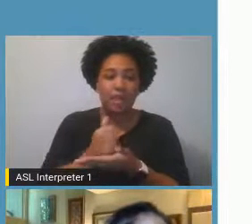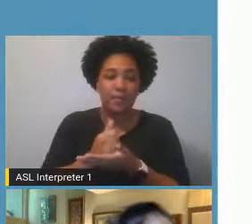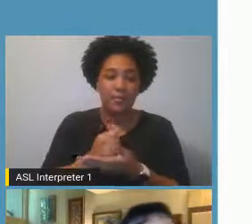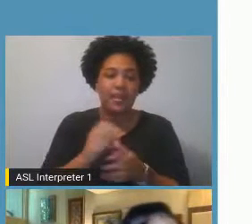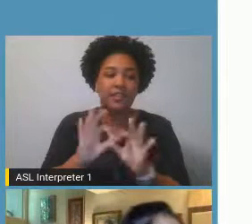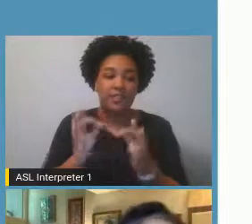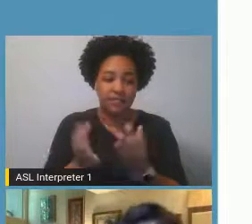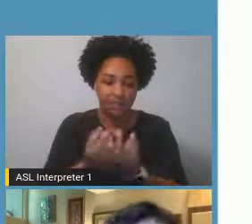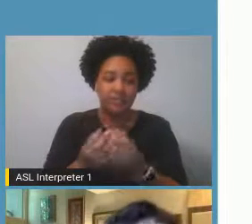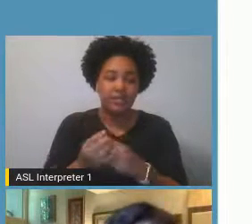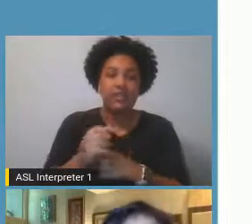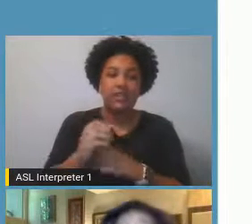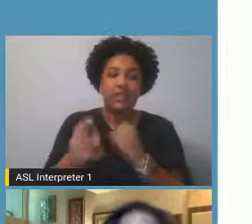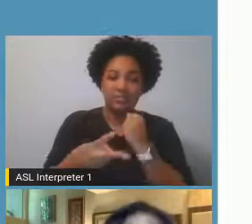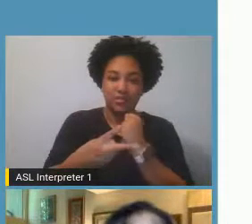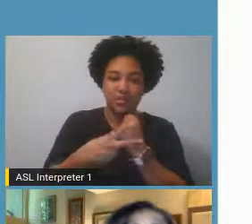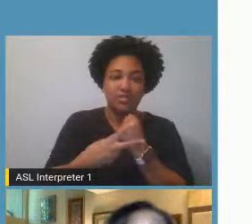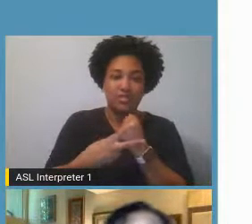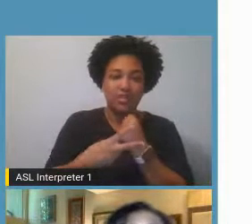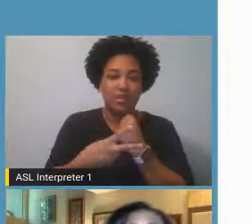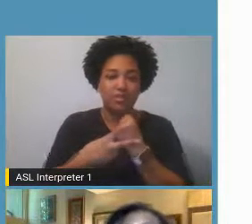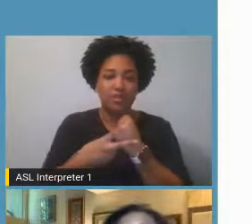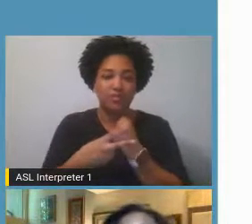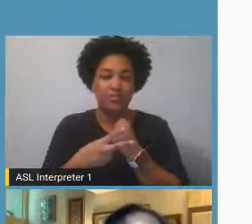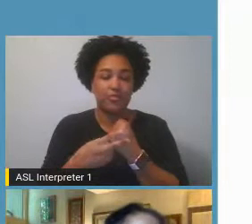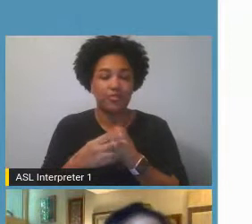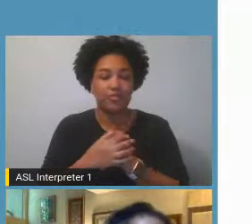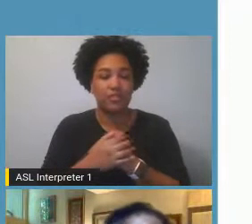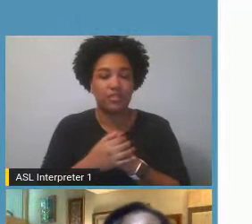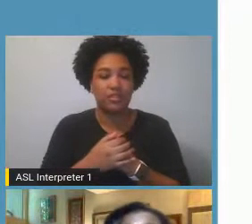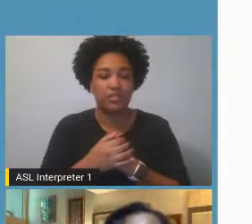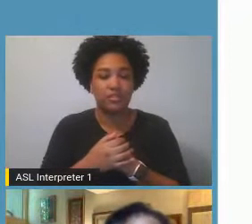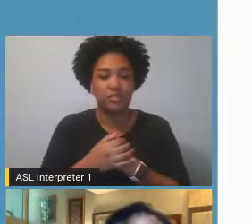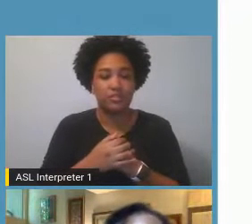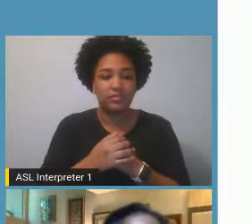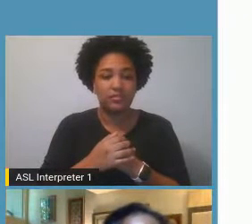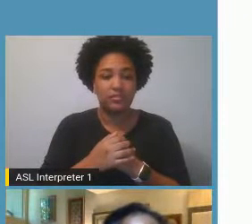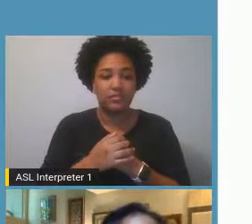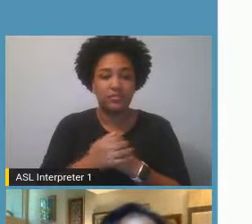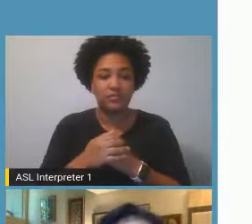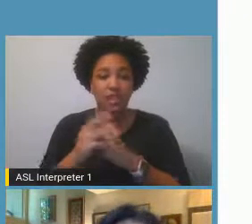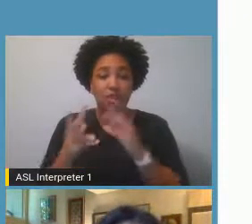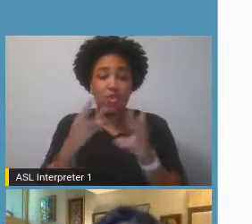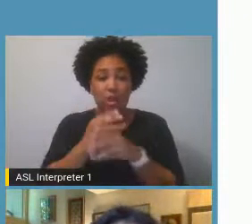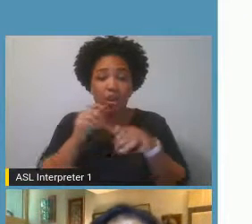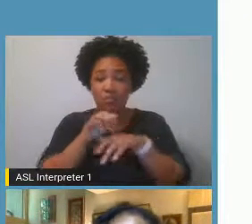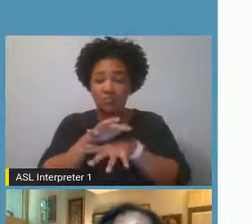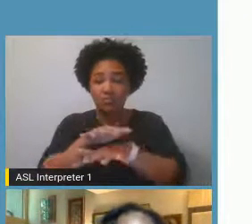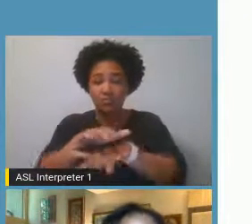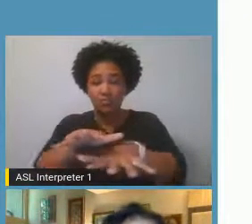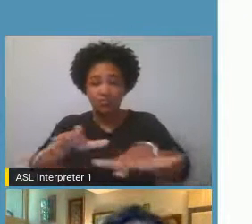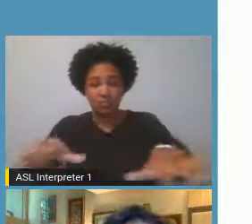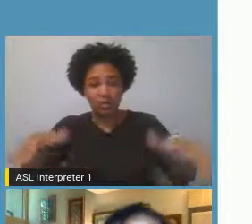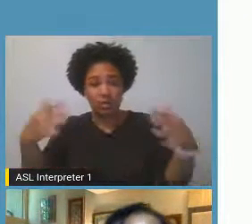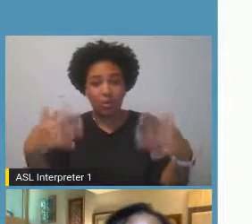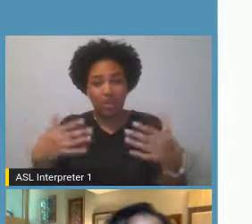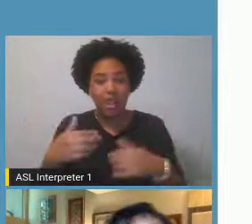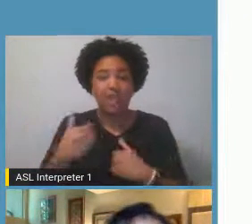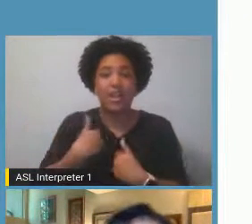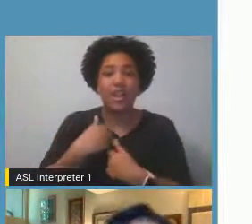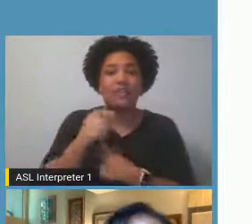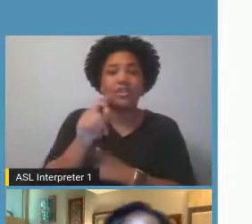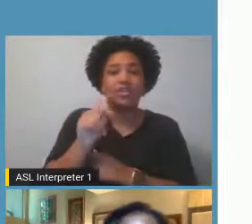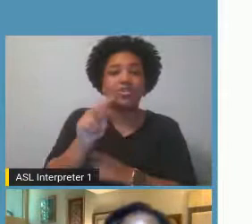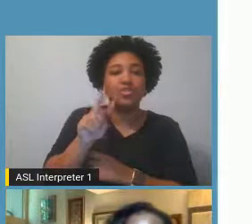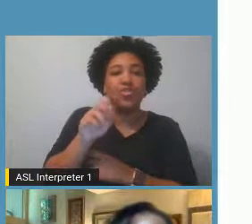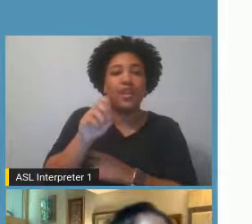literature. And it, you know, it's not just West Africa, but it's all over in the world that you have these treasure troves, these artifacts that are